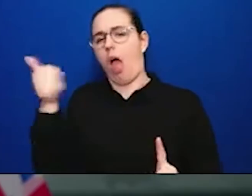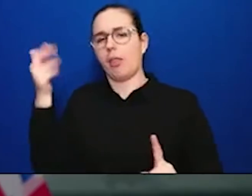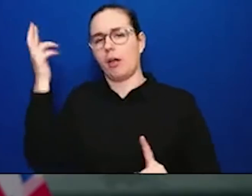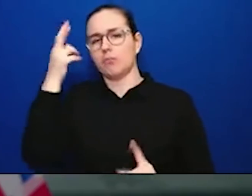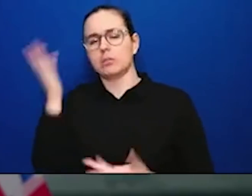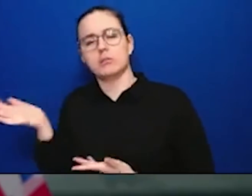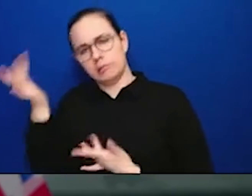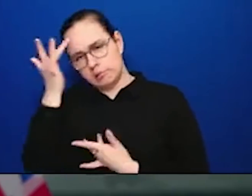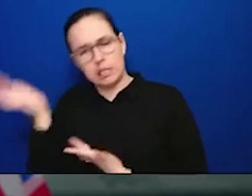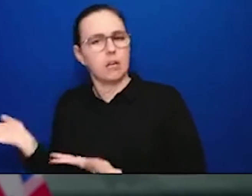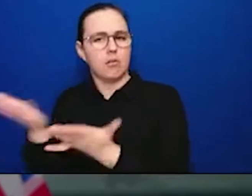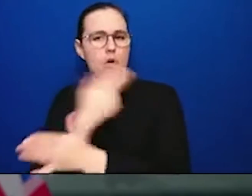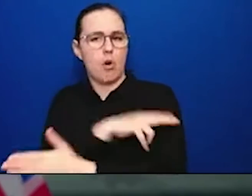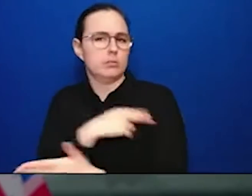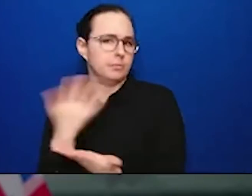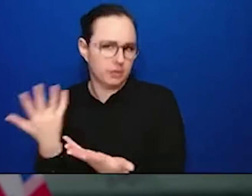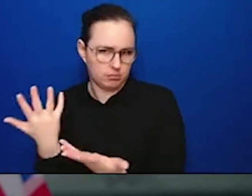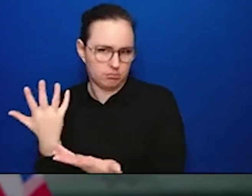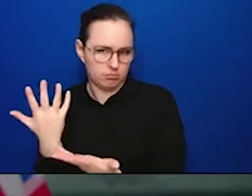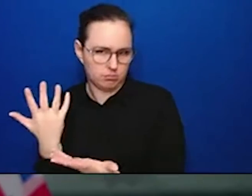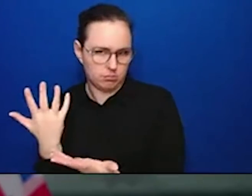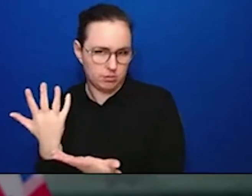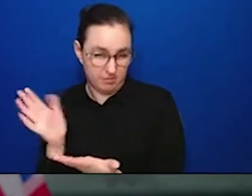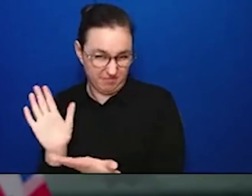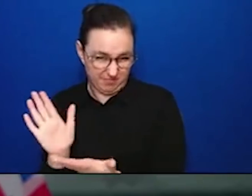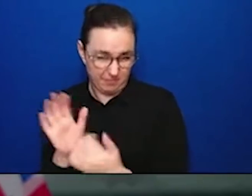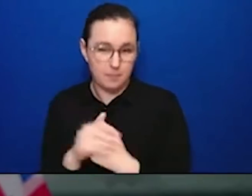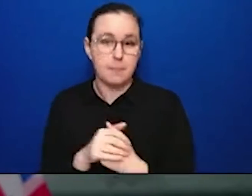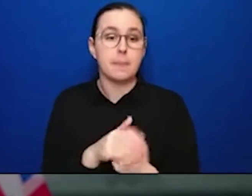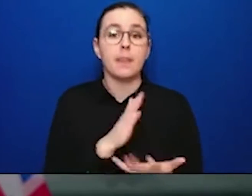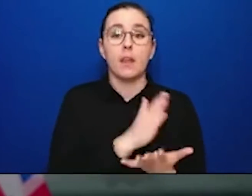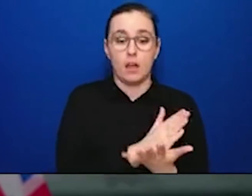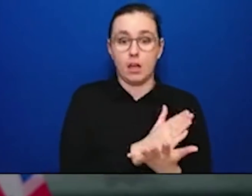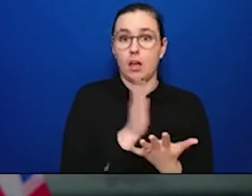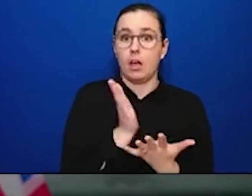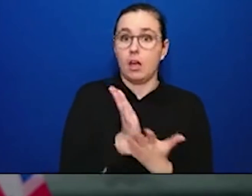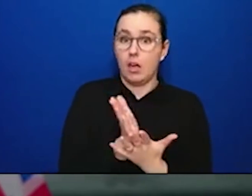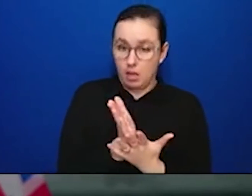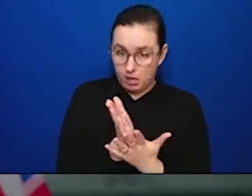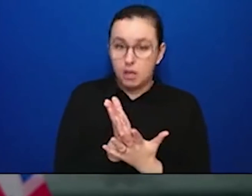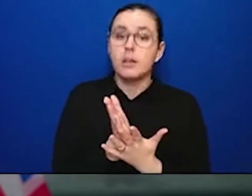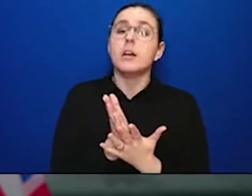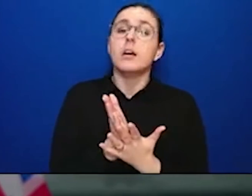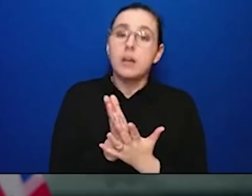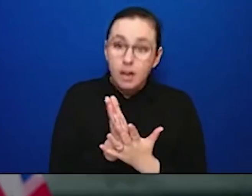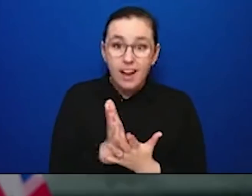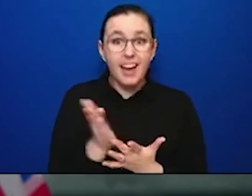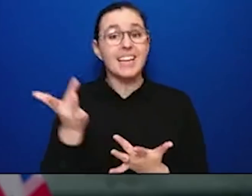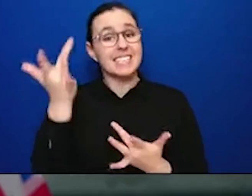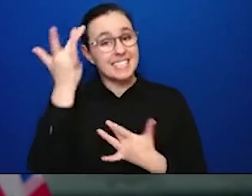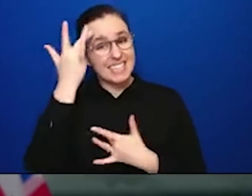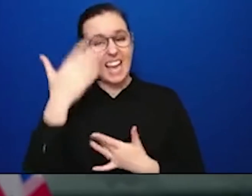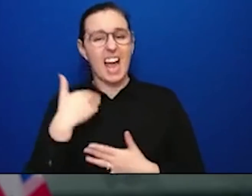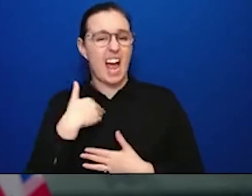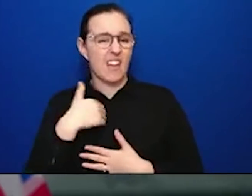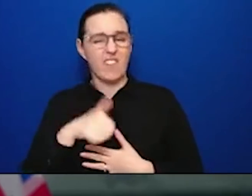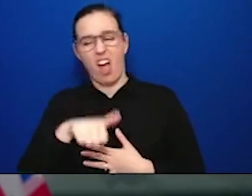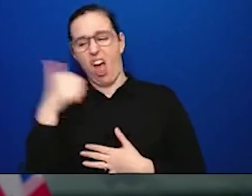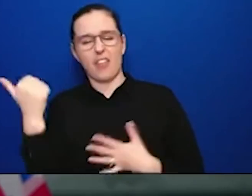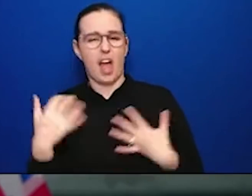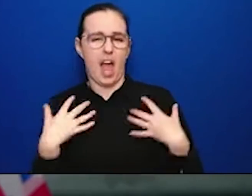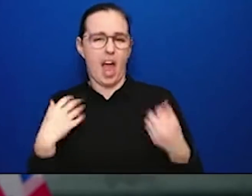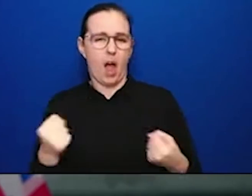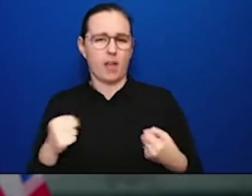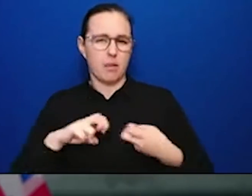illnesses that may be exacerbated by COVID. And these are questions that we were talking about nationally this morning and over the